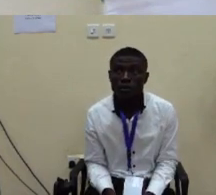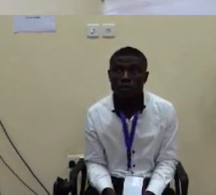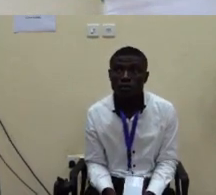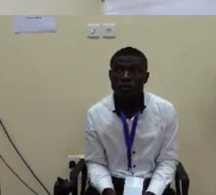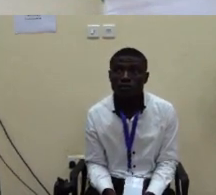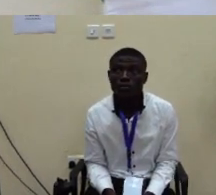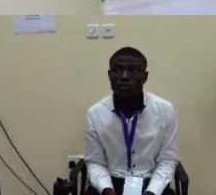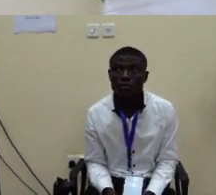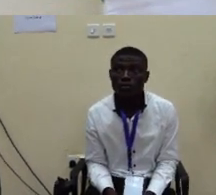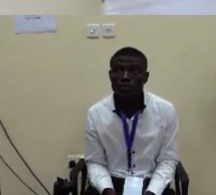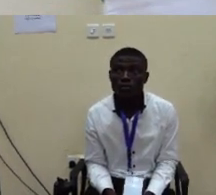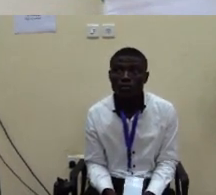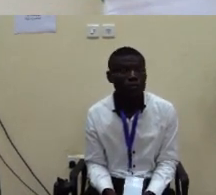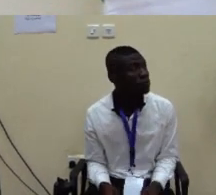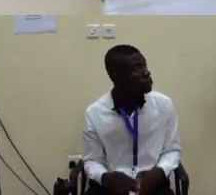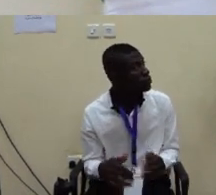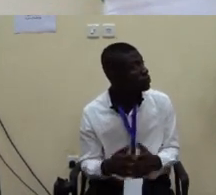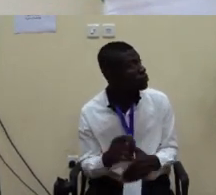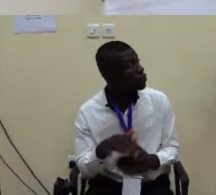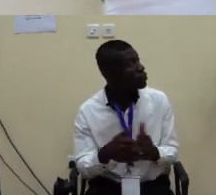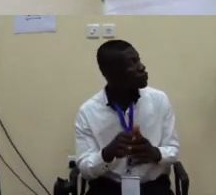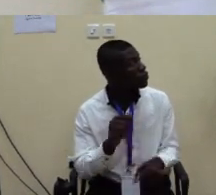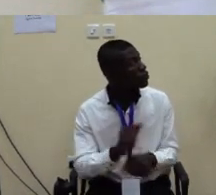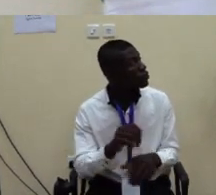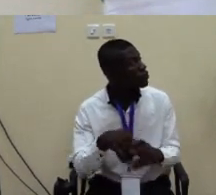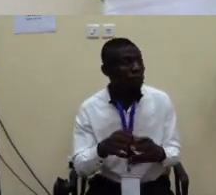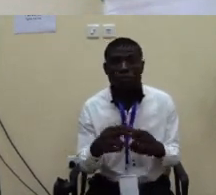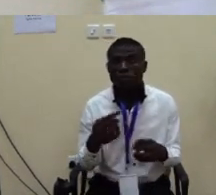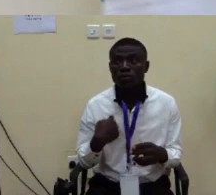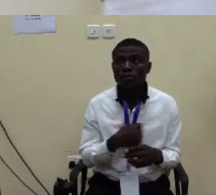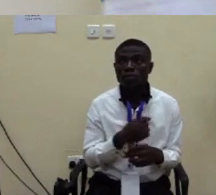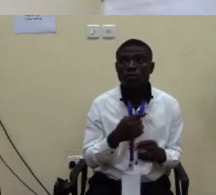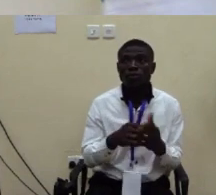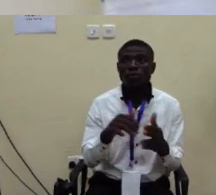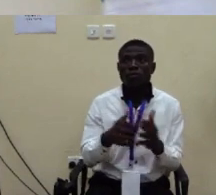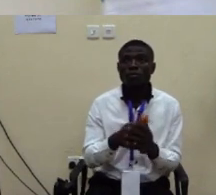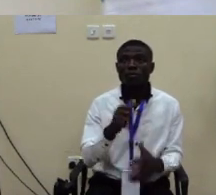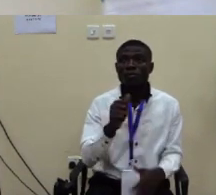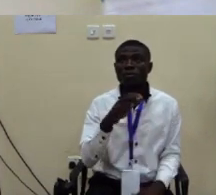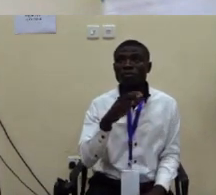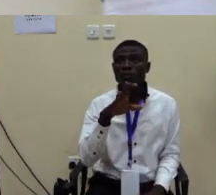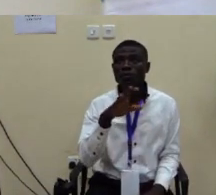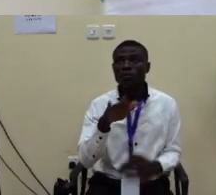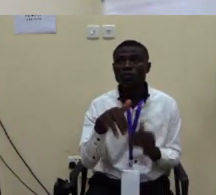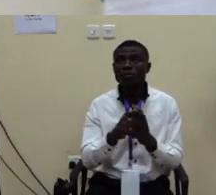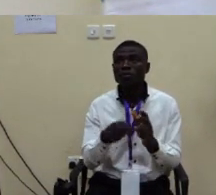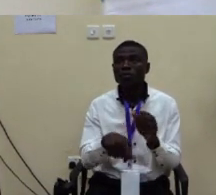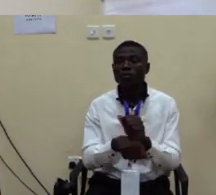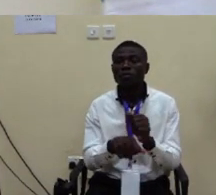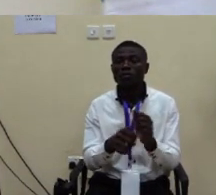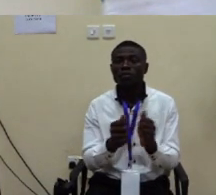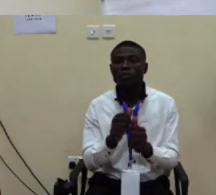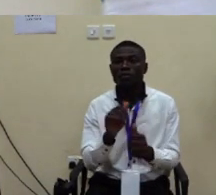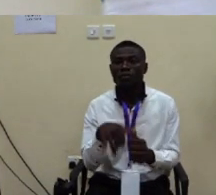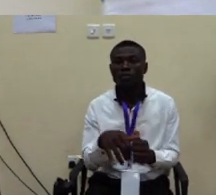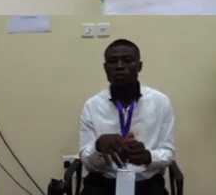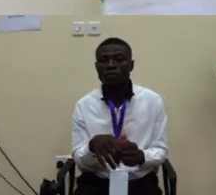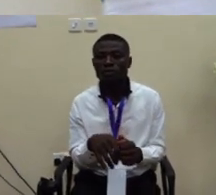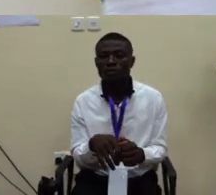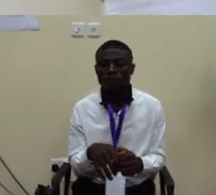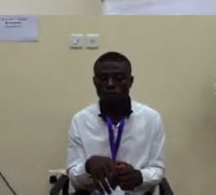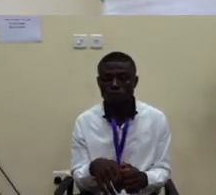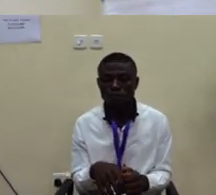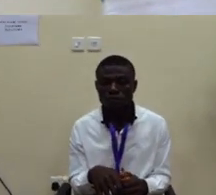the development and implementation of SBC interventions. You've been involved